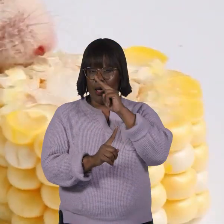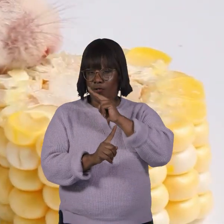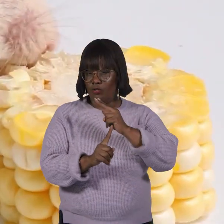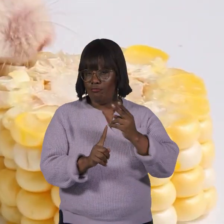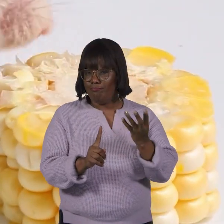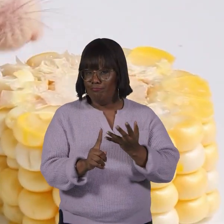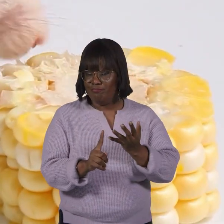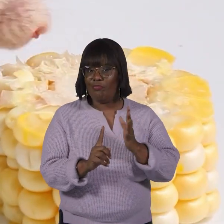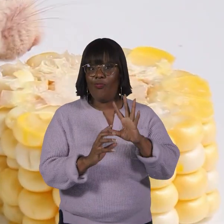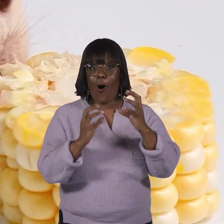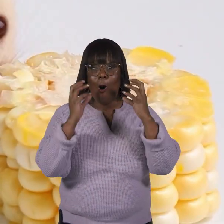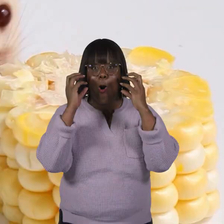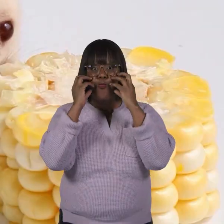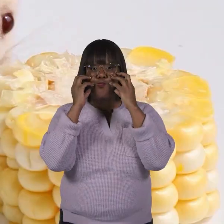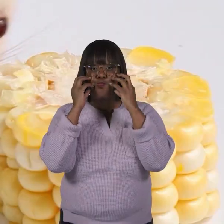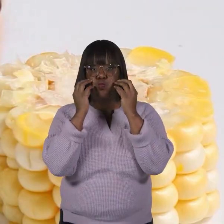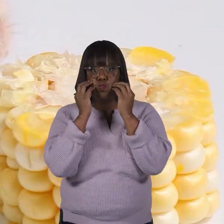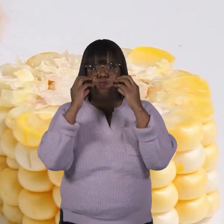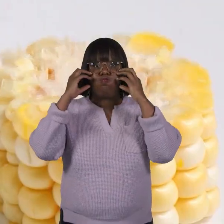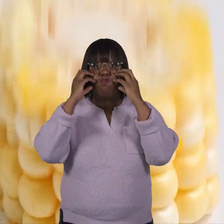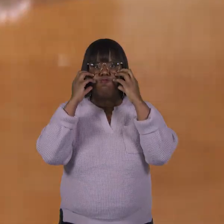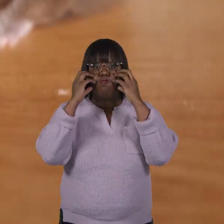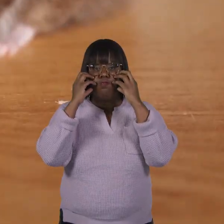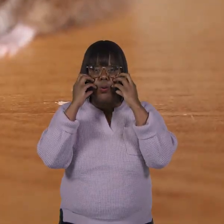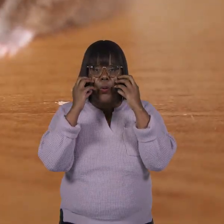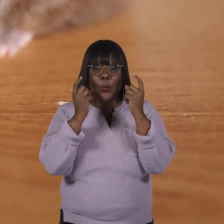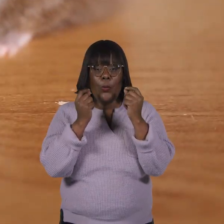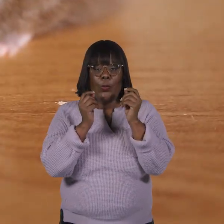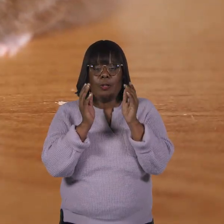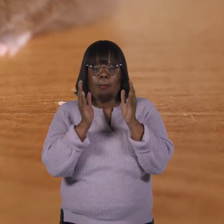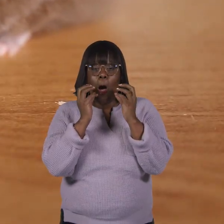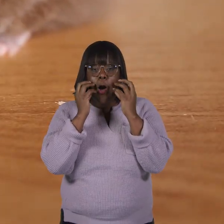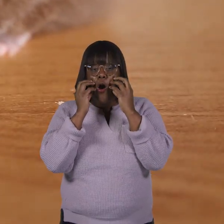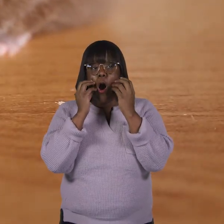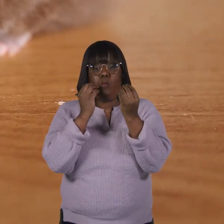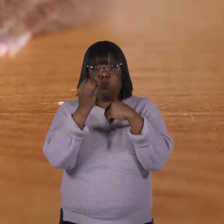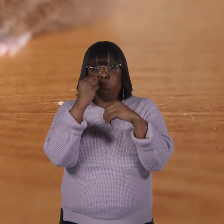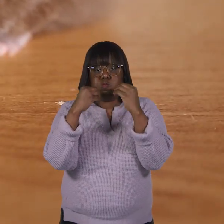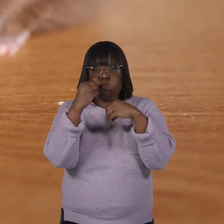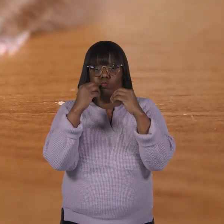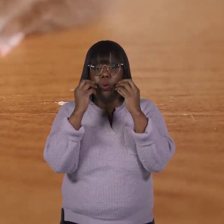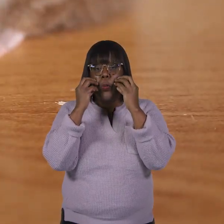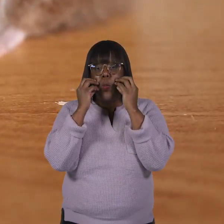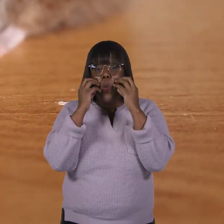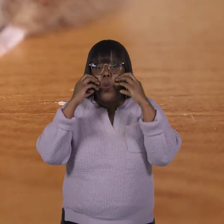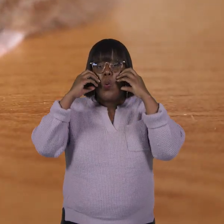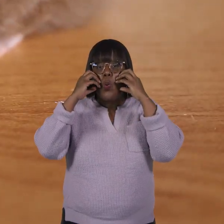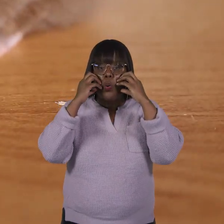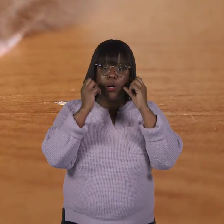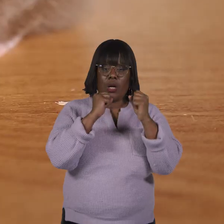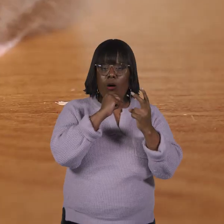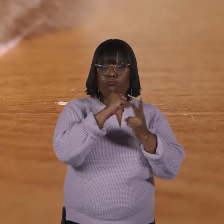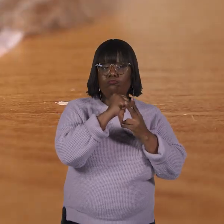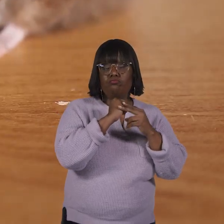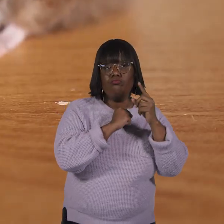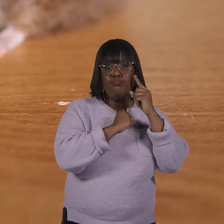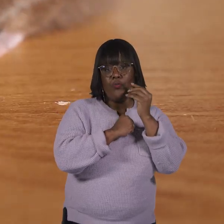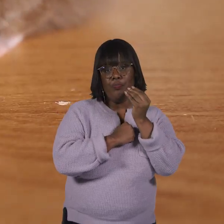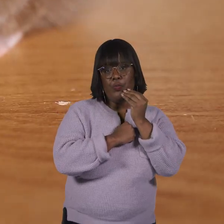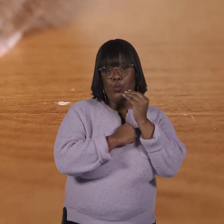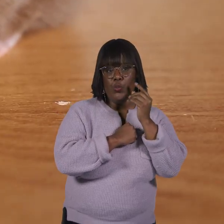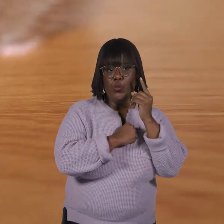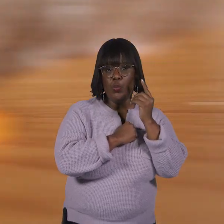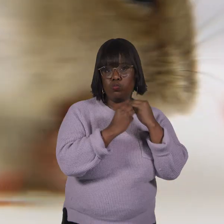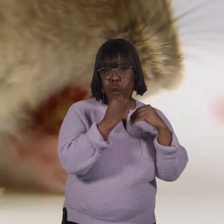about hamsters is their cheek pouches these pouches are tiny spaces in their cheeks where they can store food to